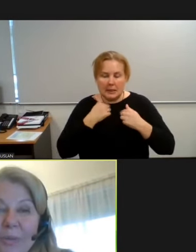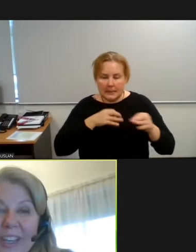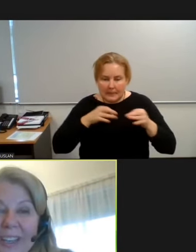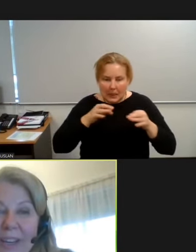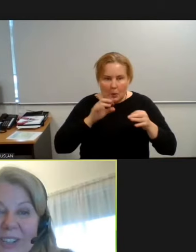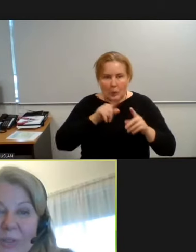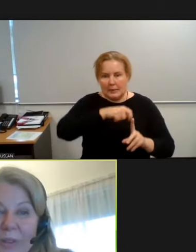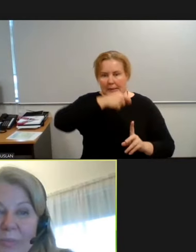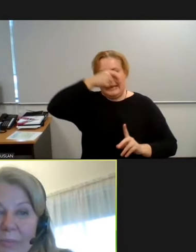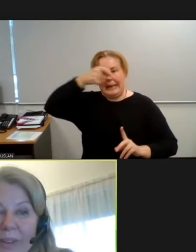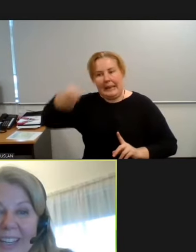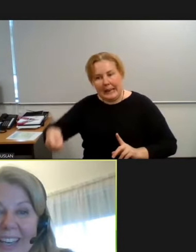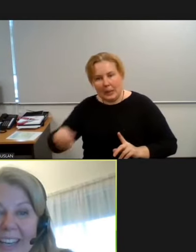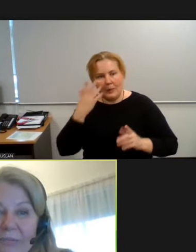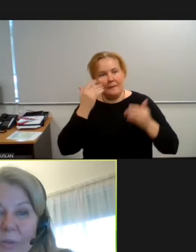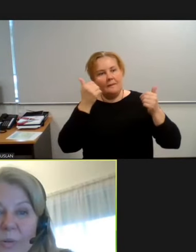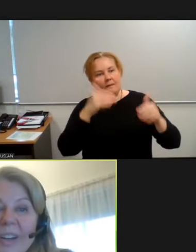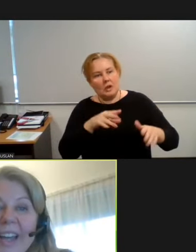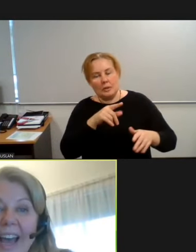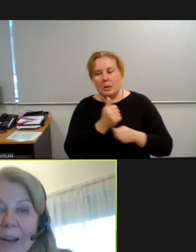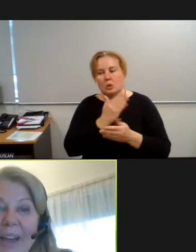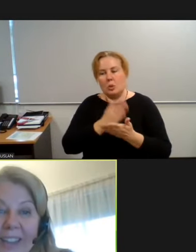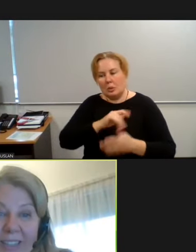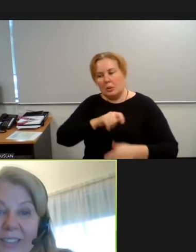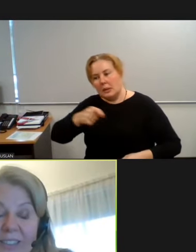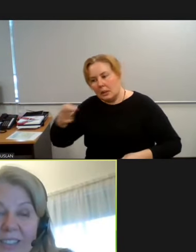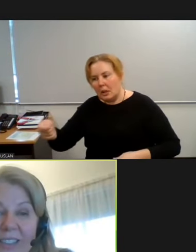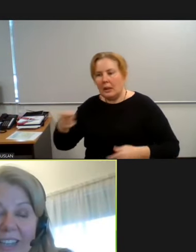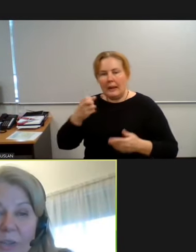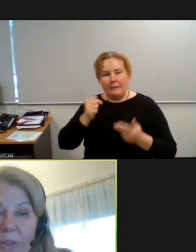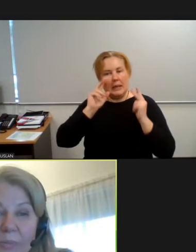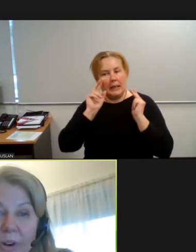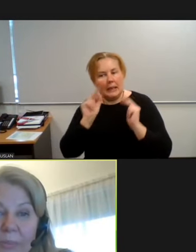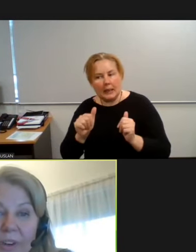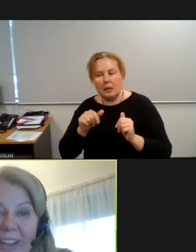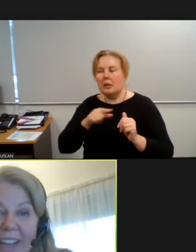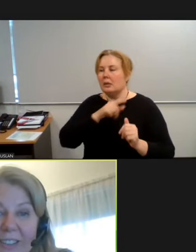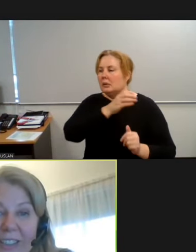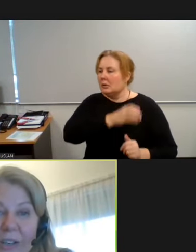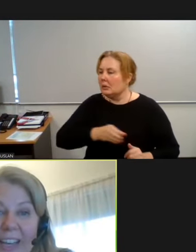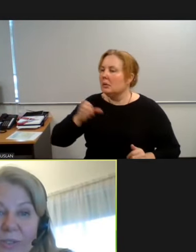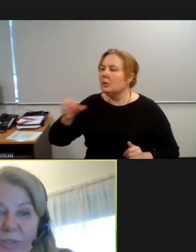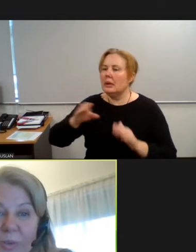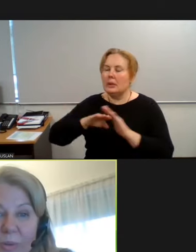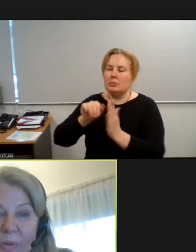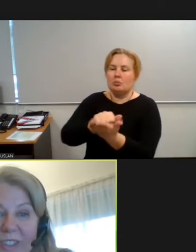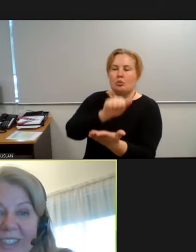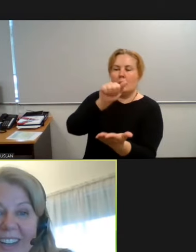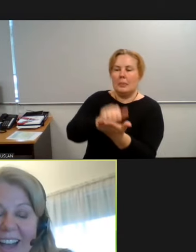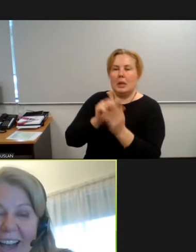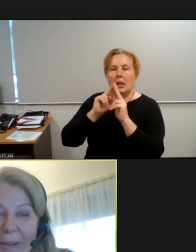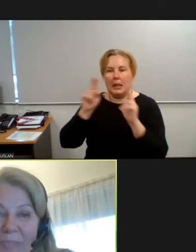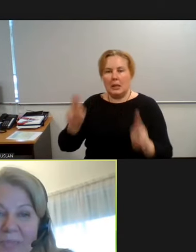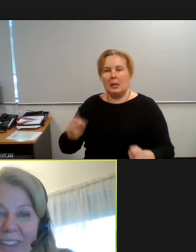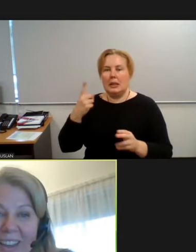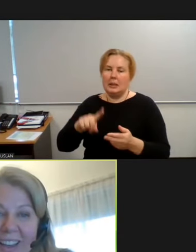so that we can make sure that people are cared for and exit into an appropriate housing and or support